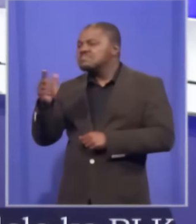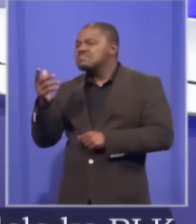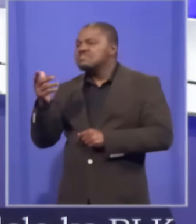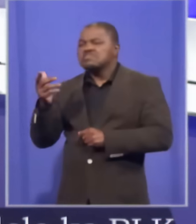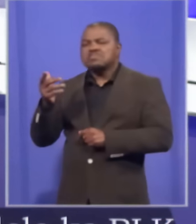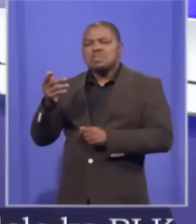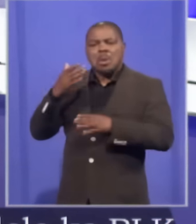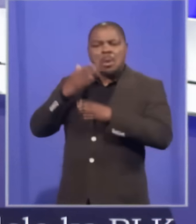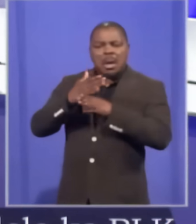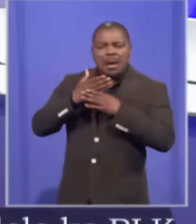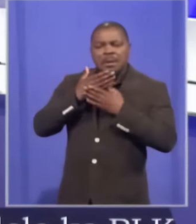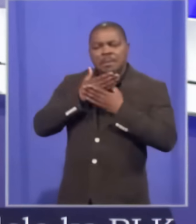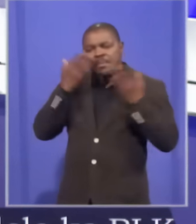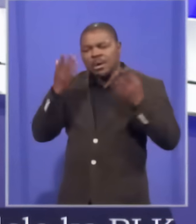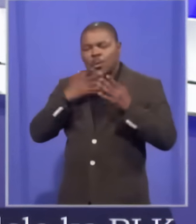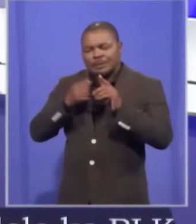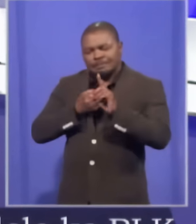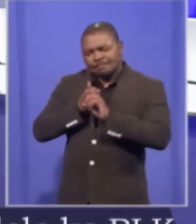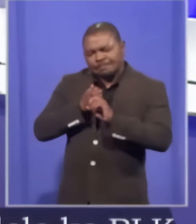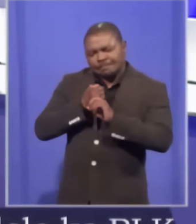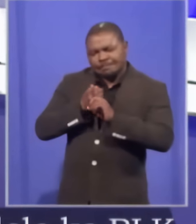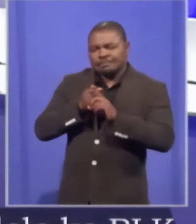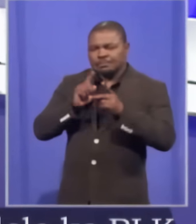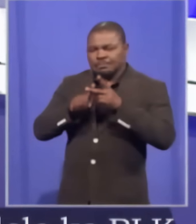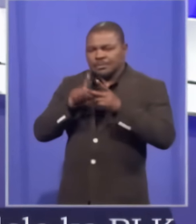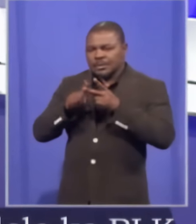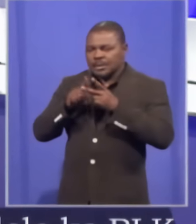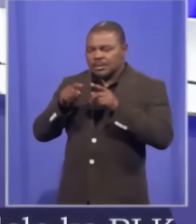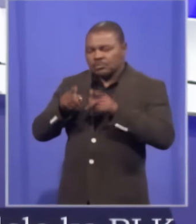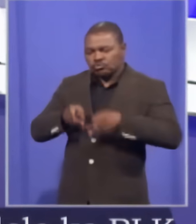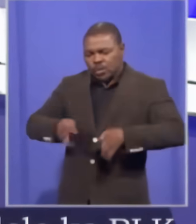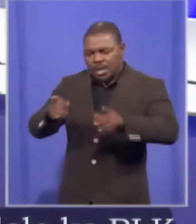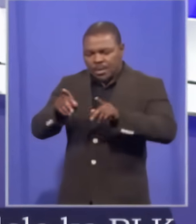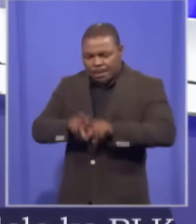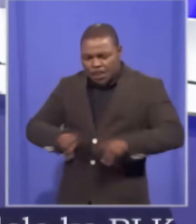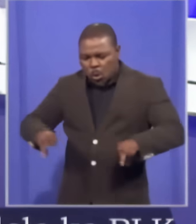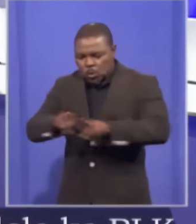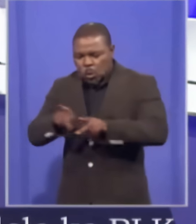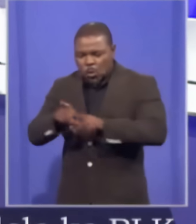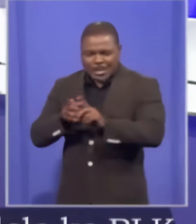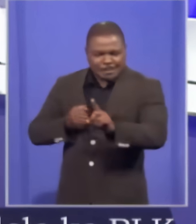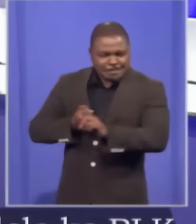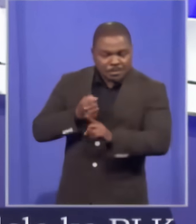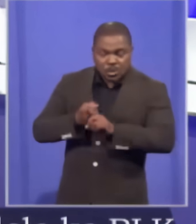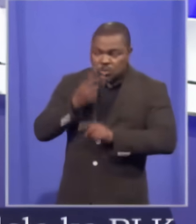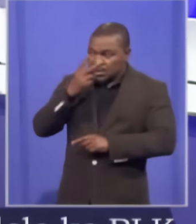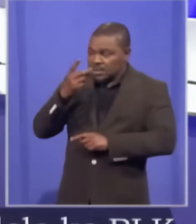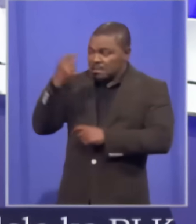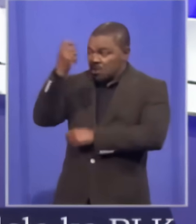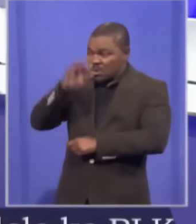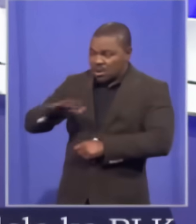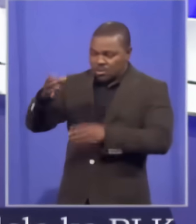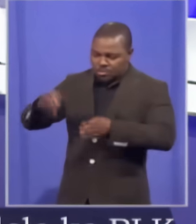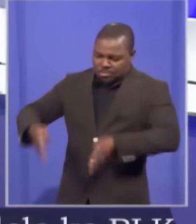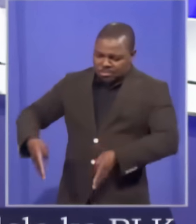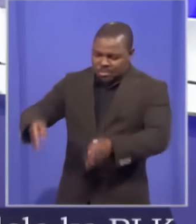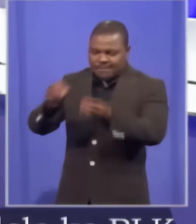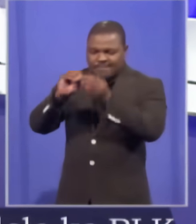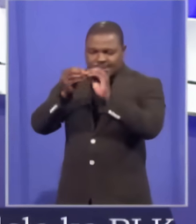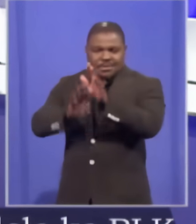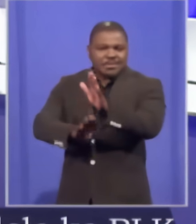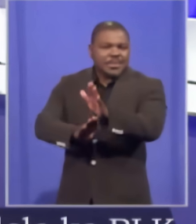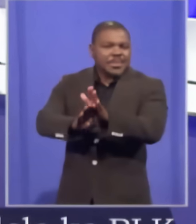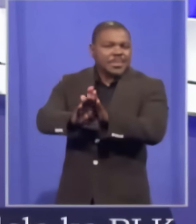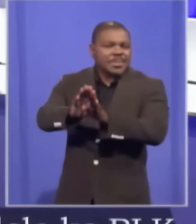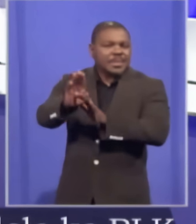ga mešomo re lwantšhana le taba ya di-potholes o ka lebelela Polokwane re na le ditsela tše e le gore re ya di kaonafatša go